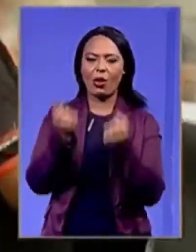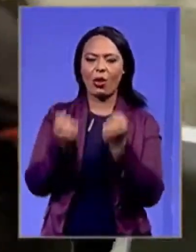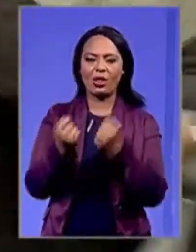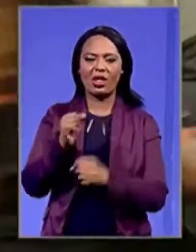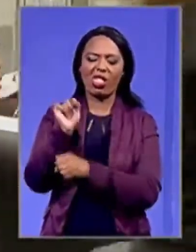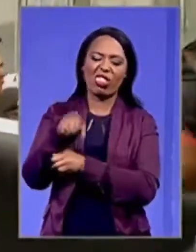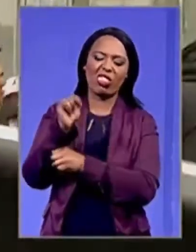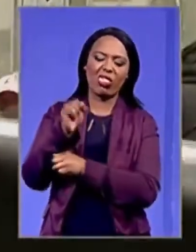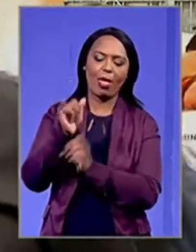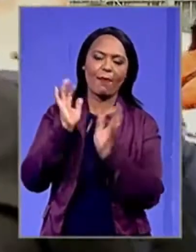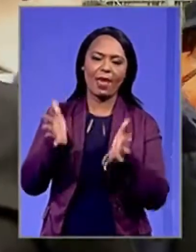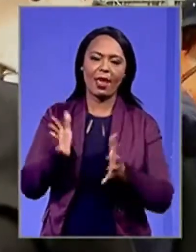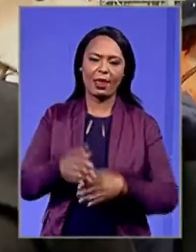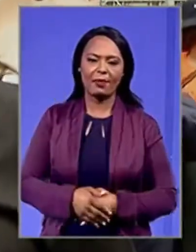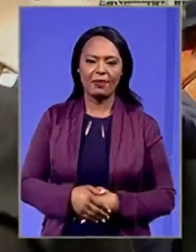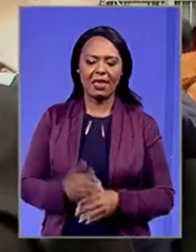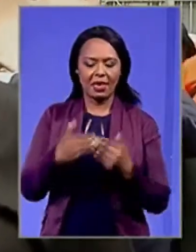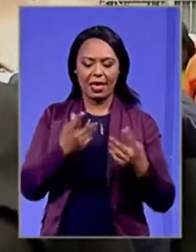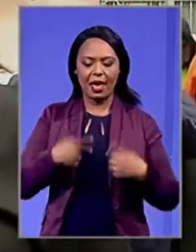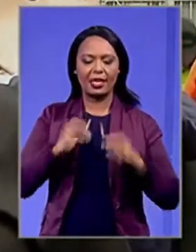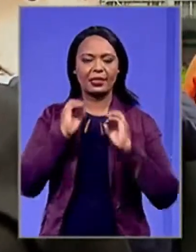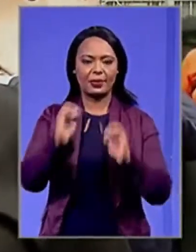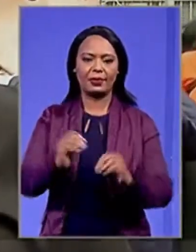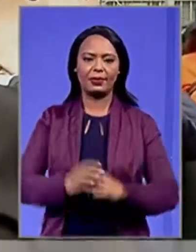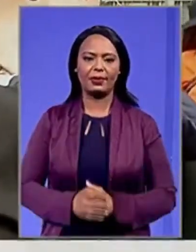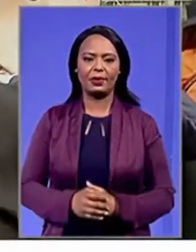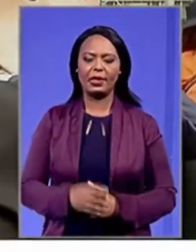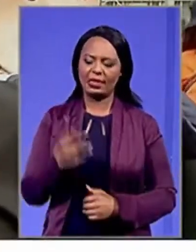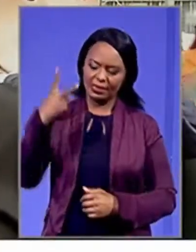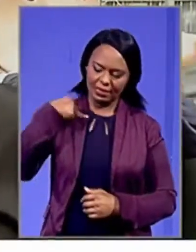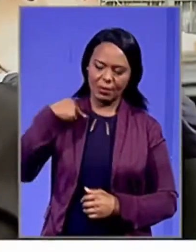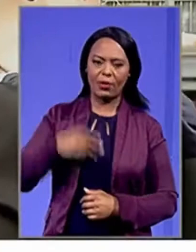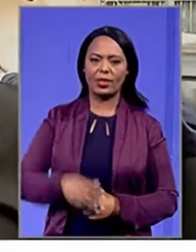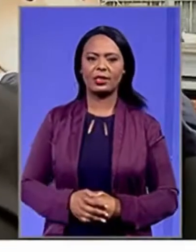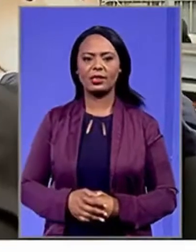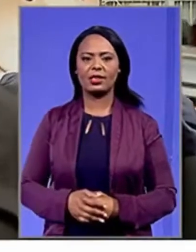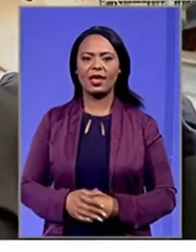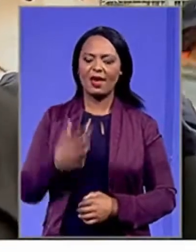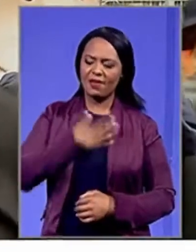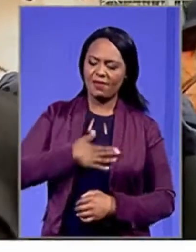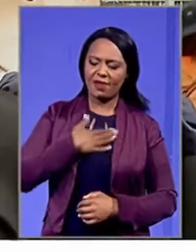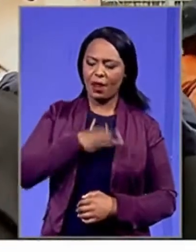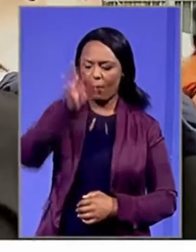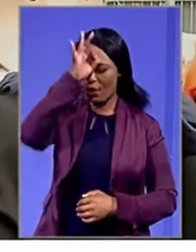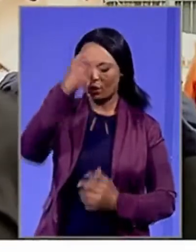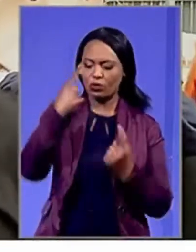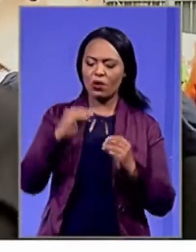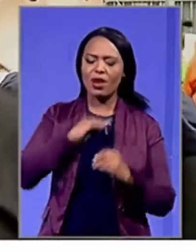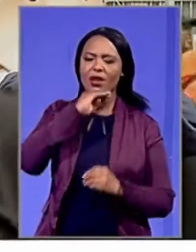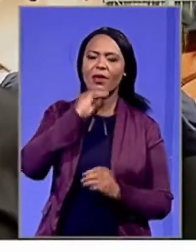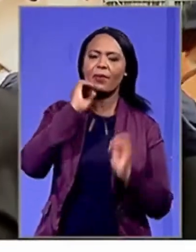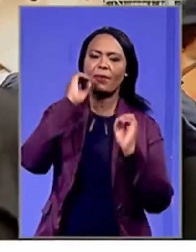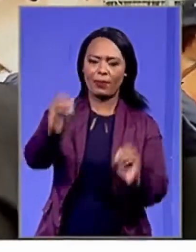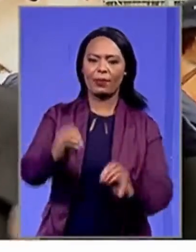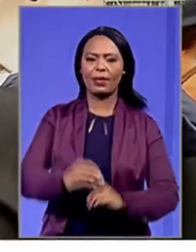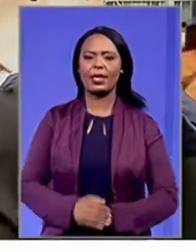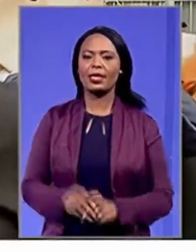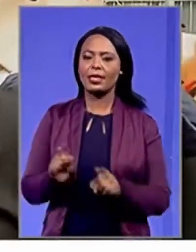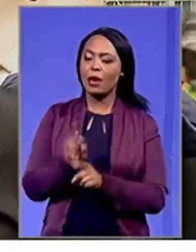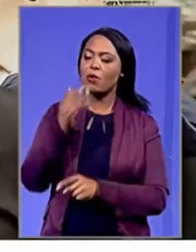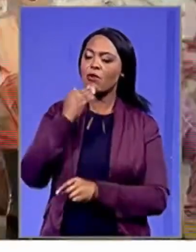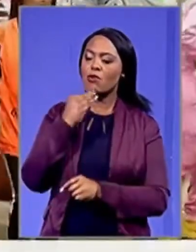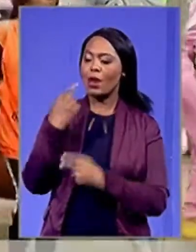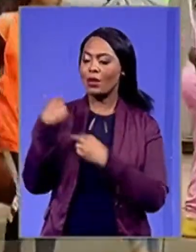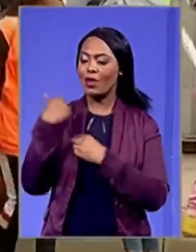ba tseitsia. We are quite disappointed to say that, we feel like the police are not doing, especially those that are handling the case, are not